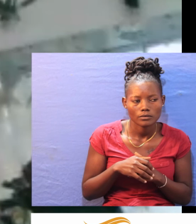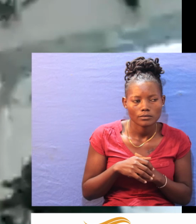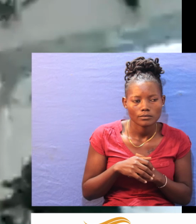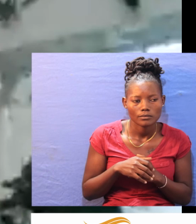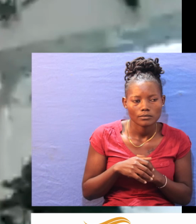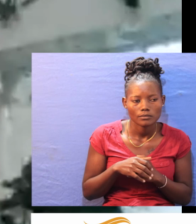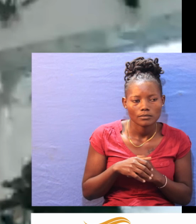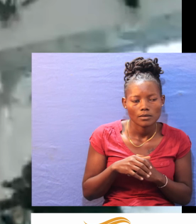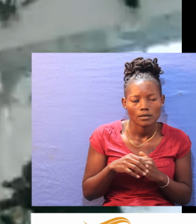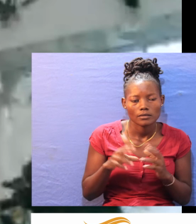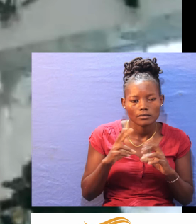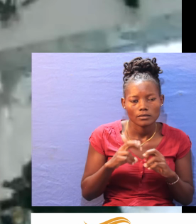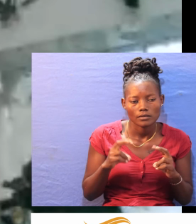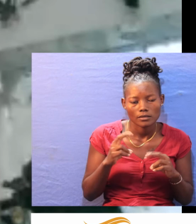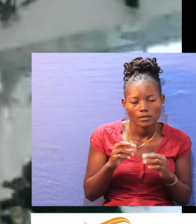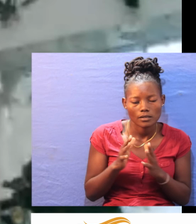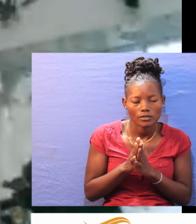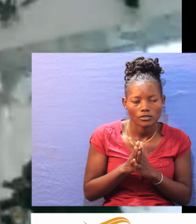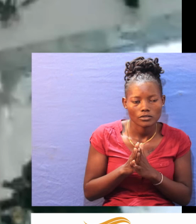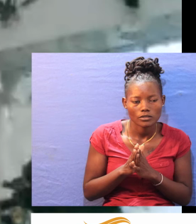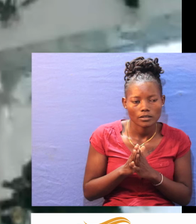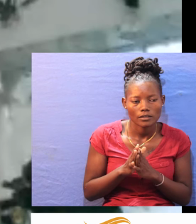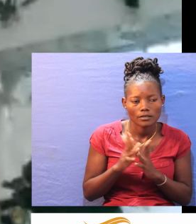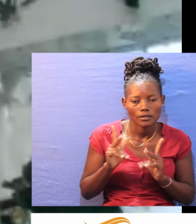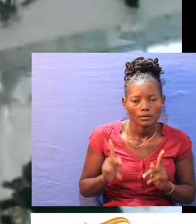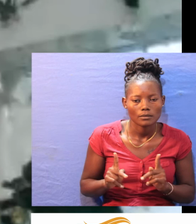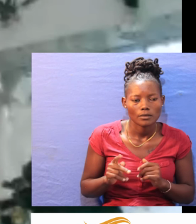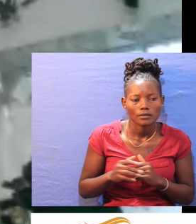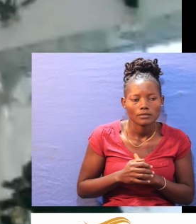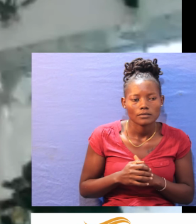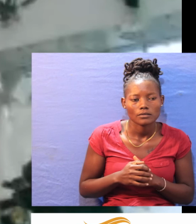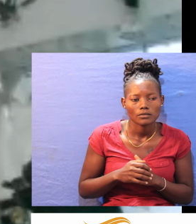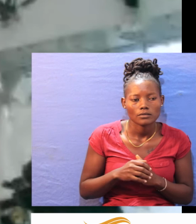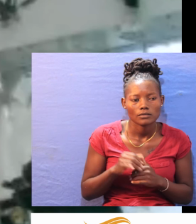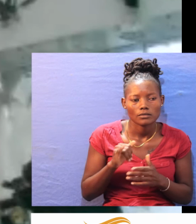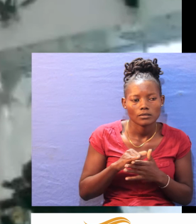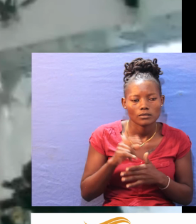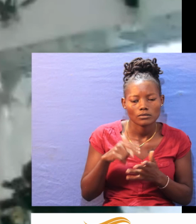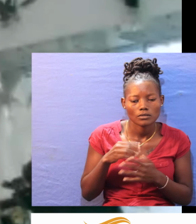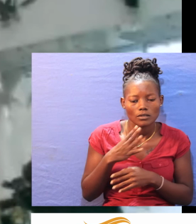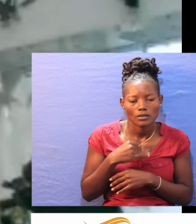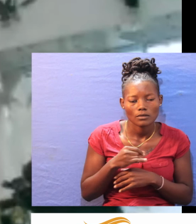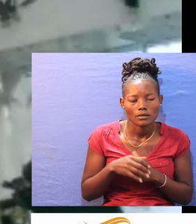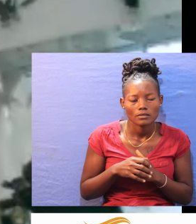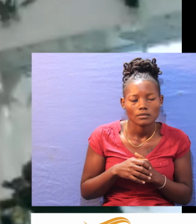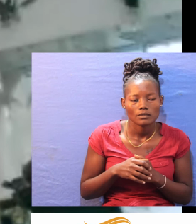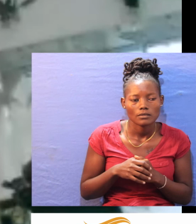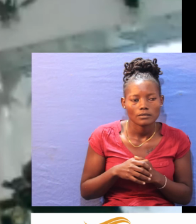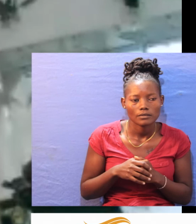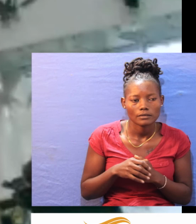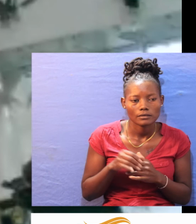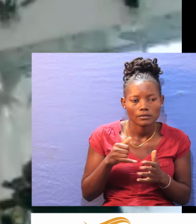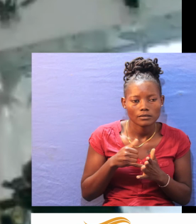he's concerned with me as a person. I thought, God, what a wonderful thing. You know, it's